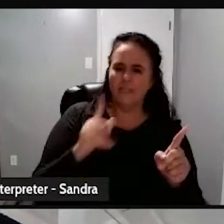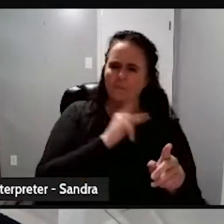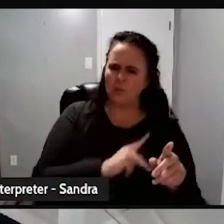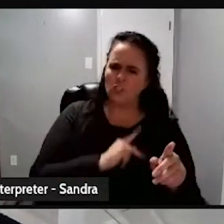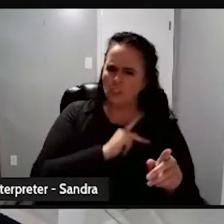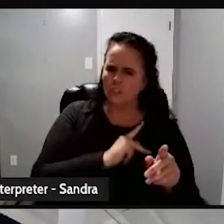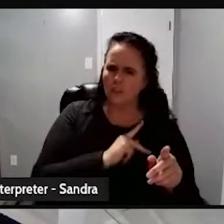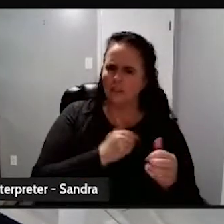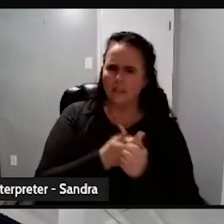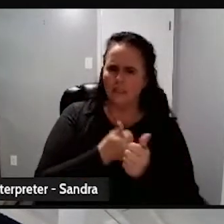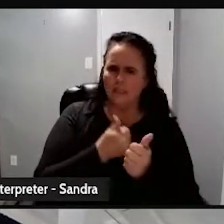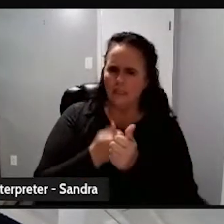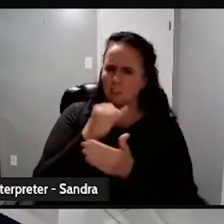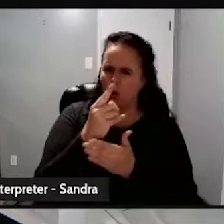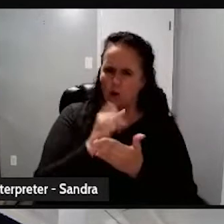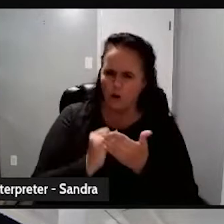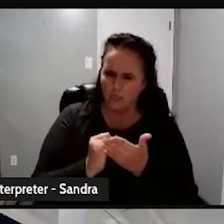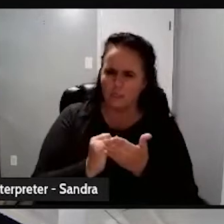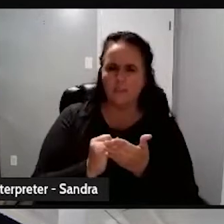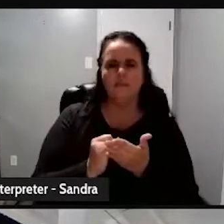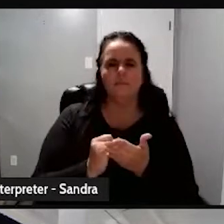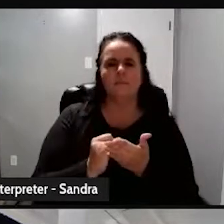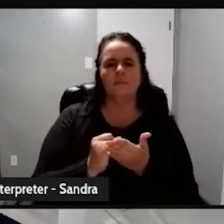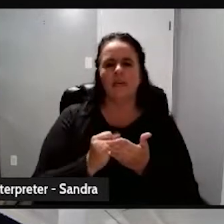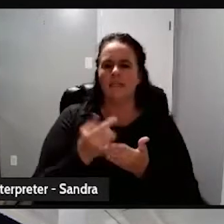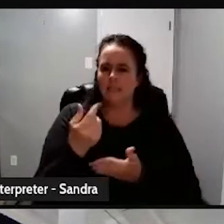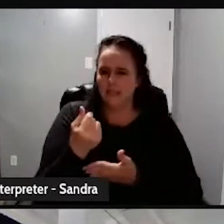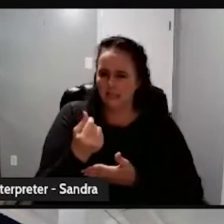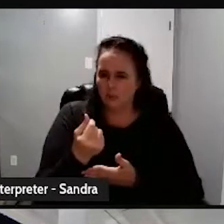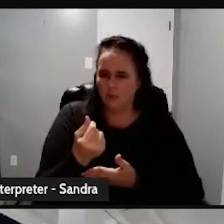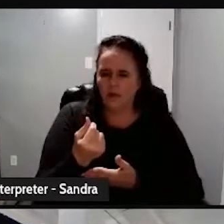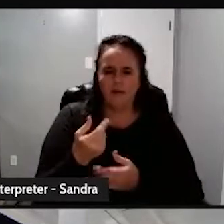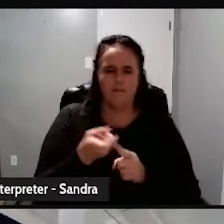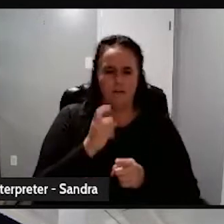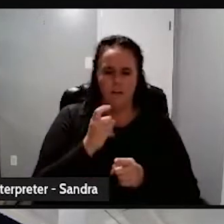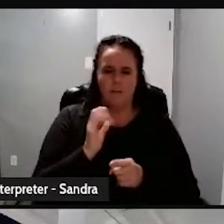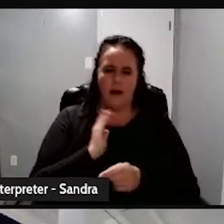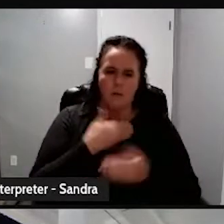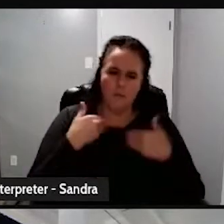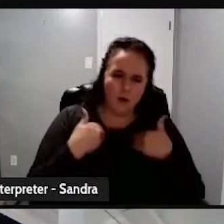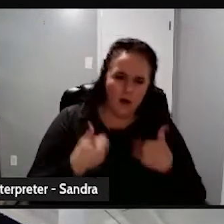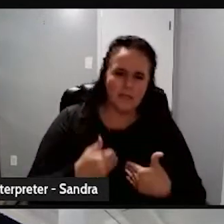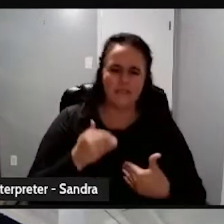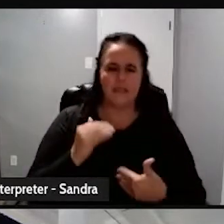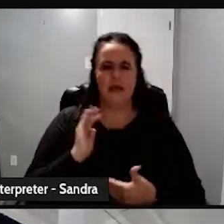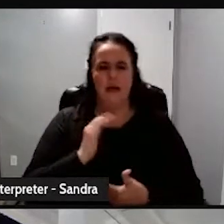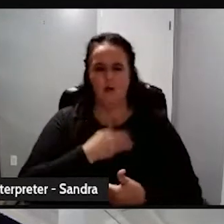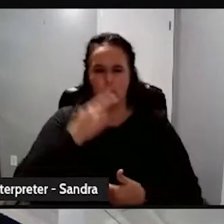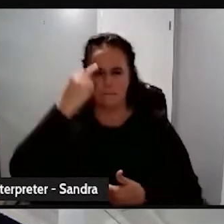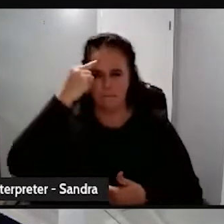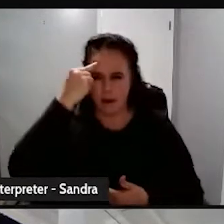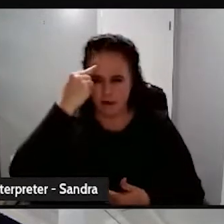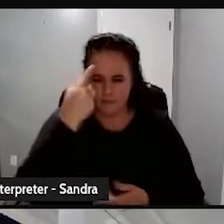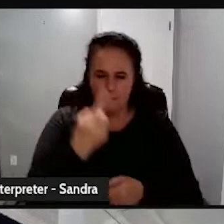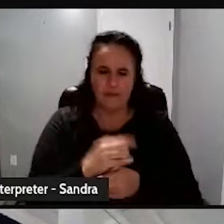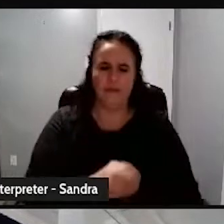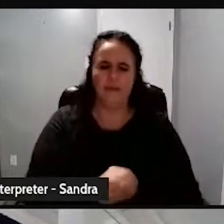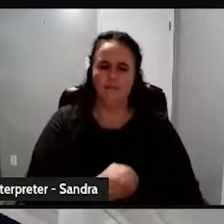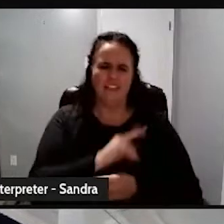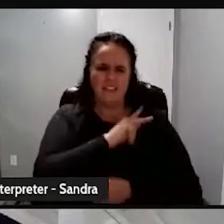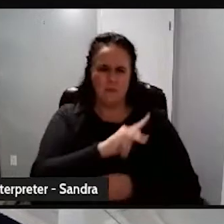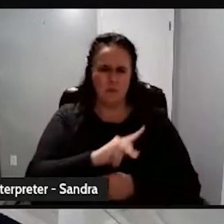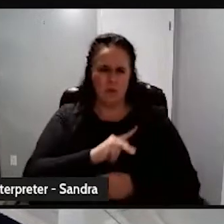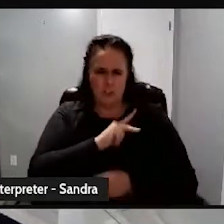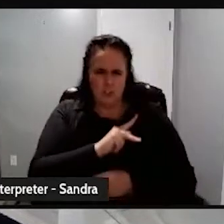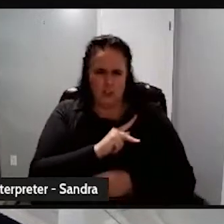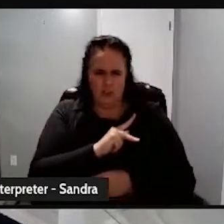Each piece a bit torn from our bodies and minds, made from such a personal space.